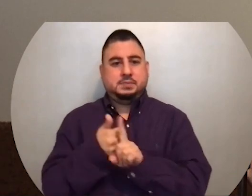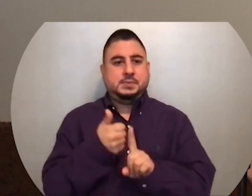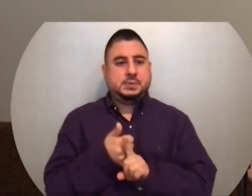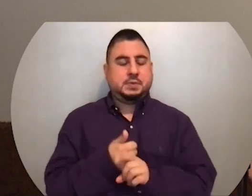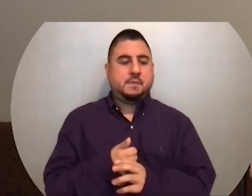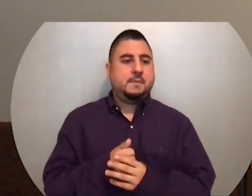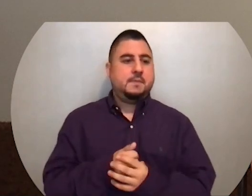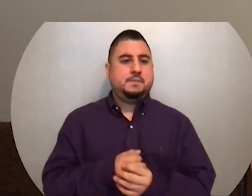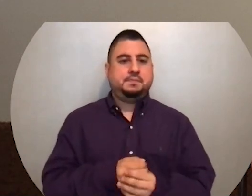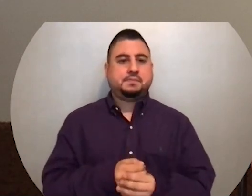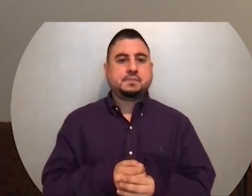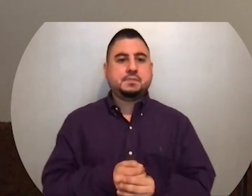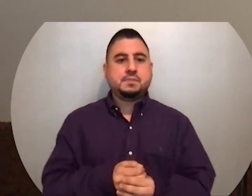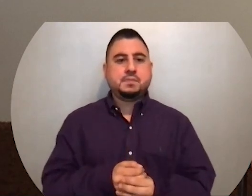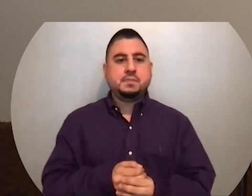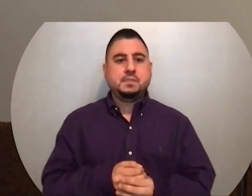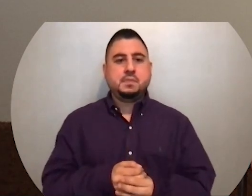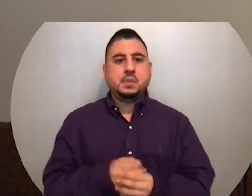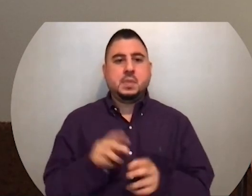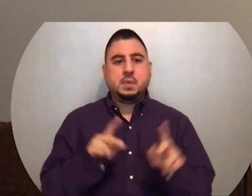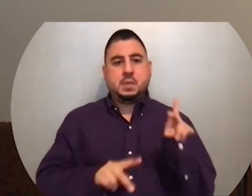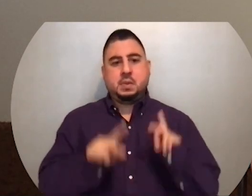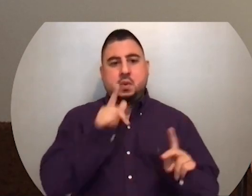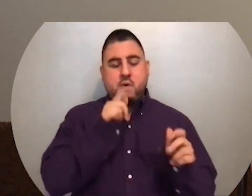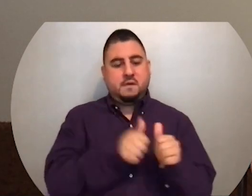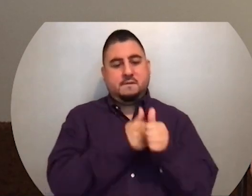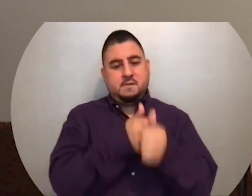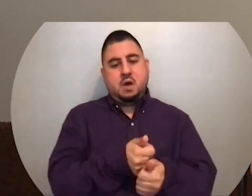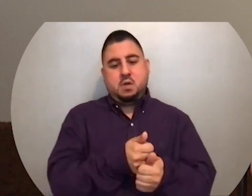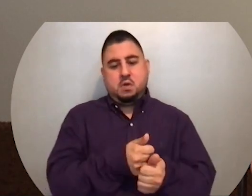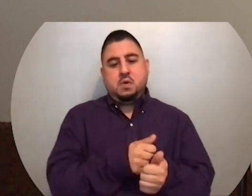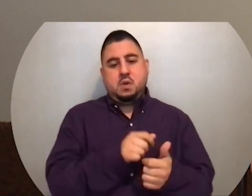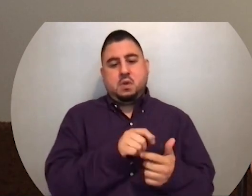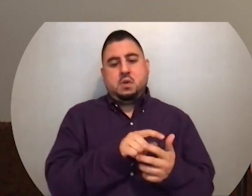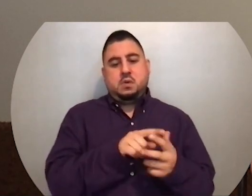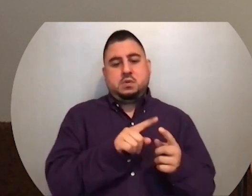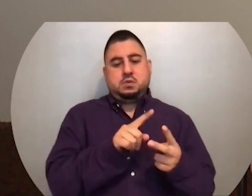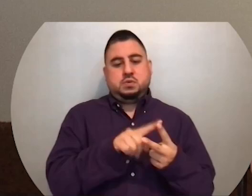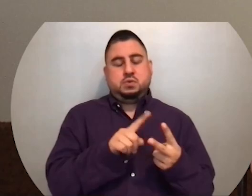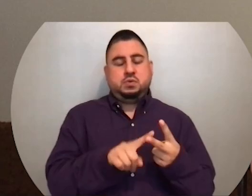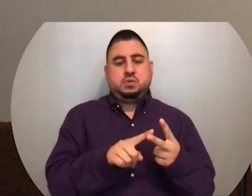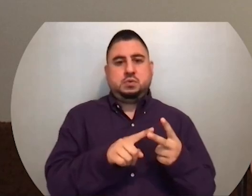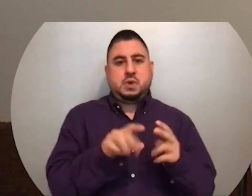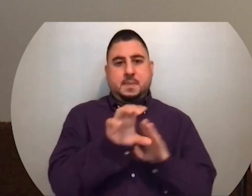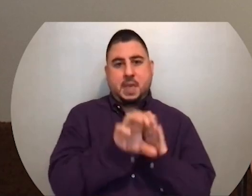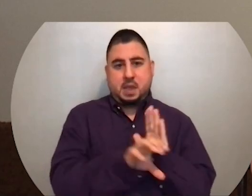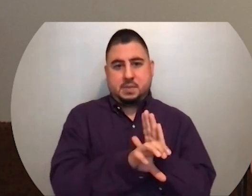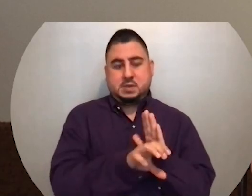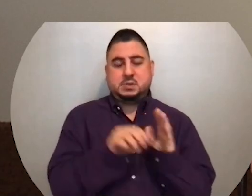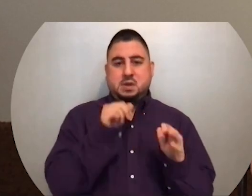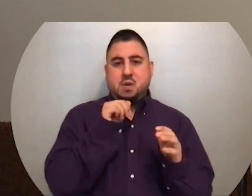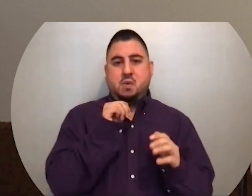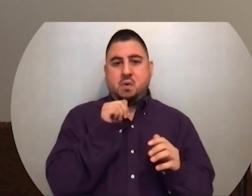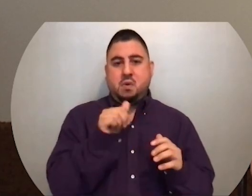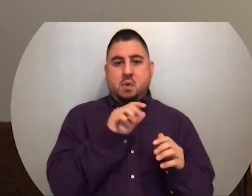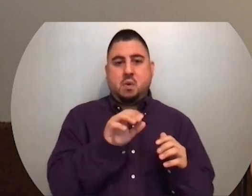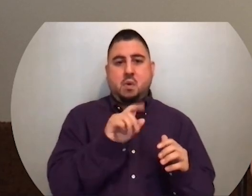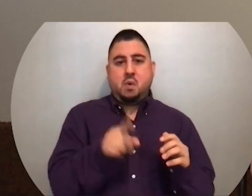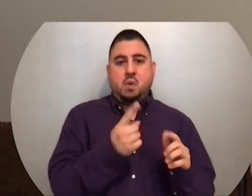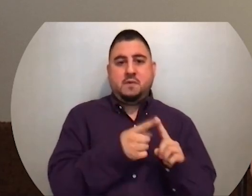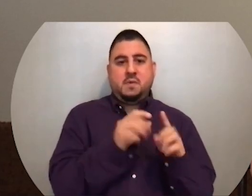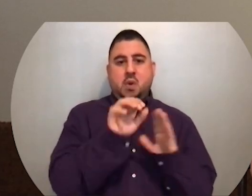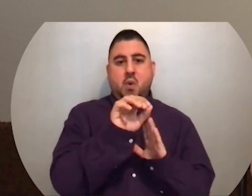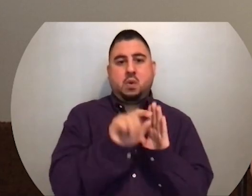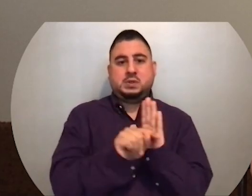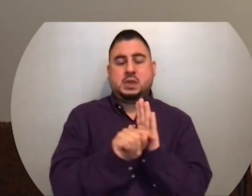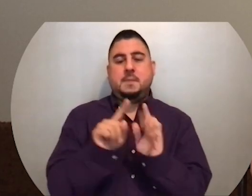himself. Those who have followed those two great commandments, not only the Old Testament, but of